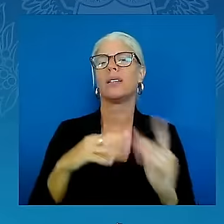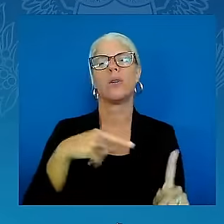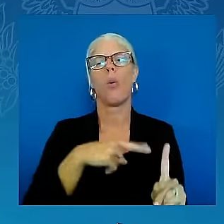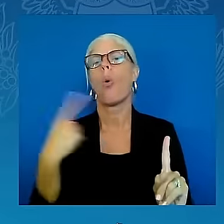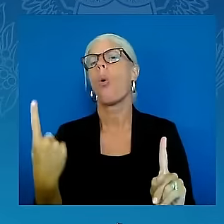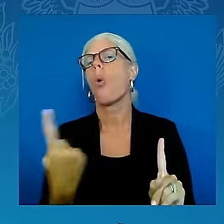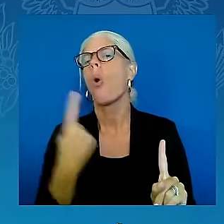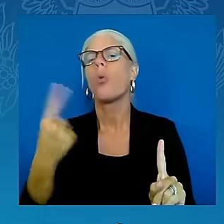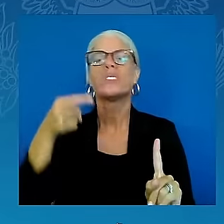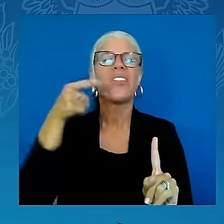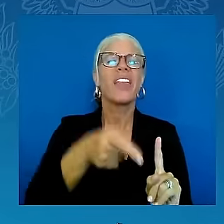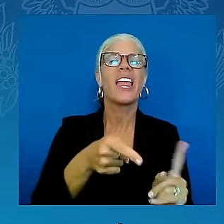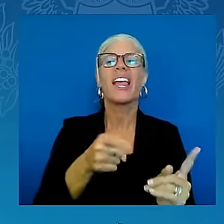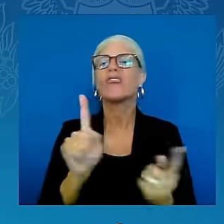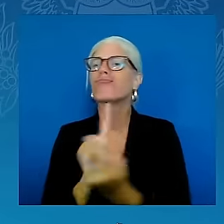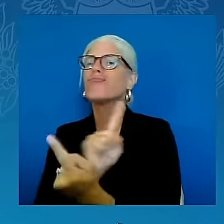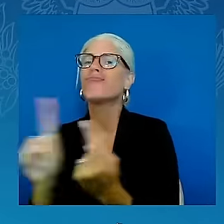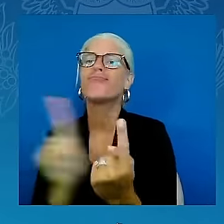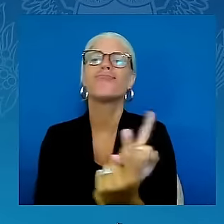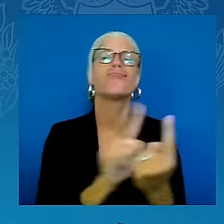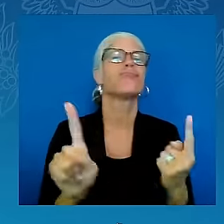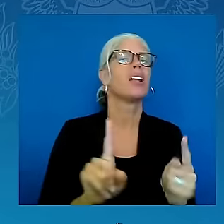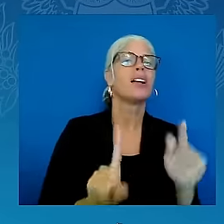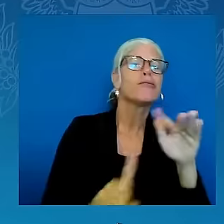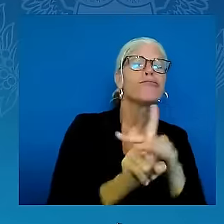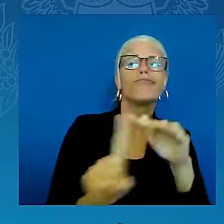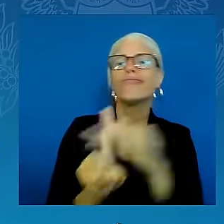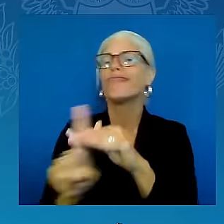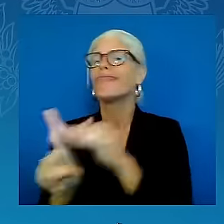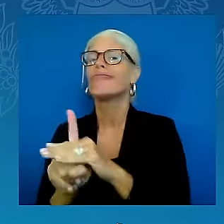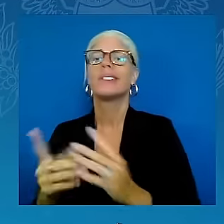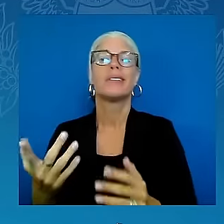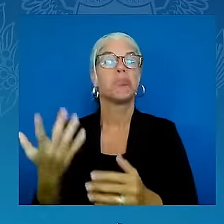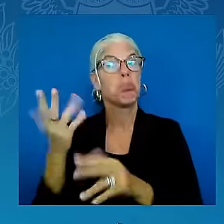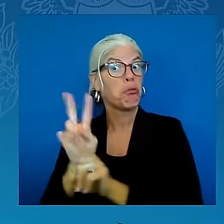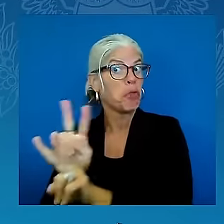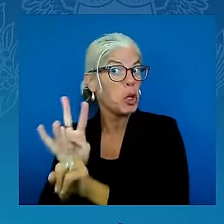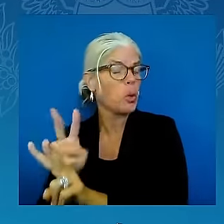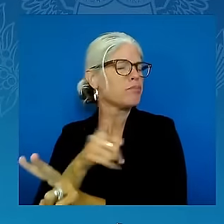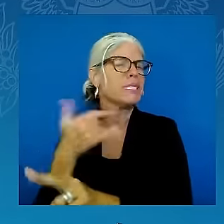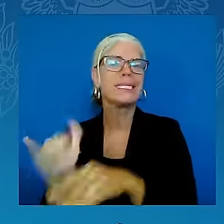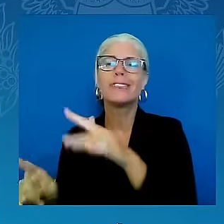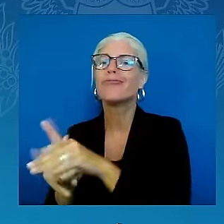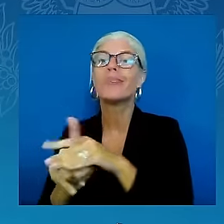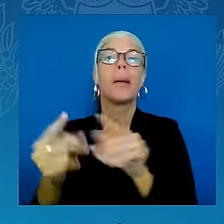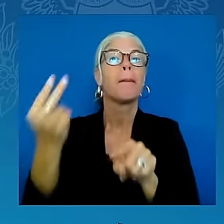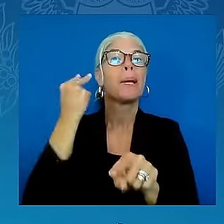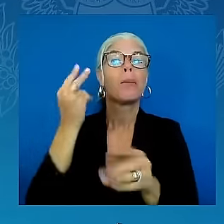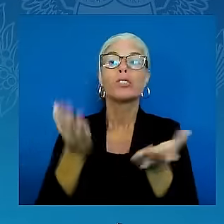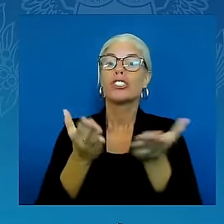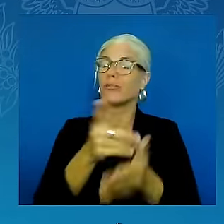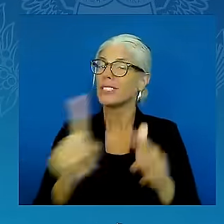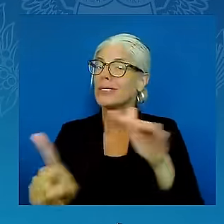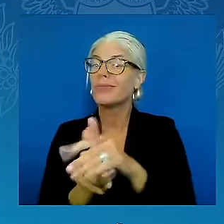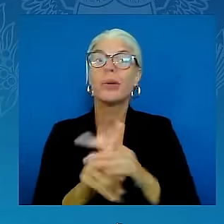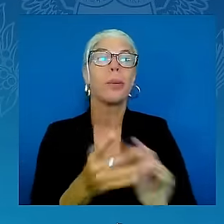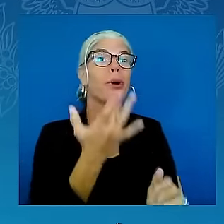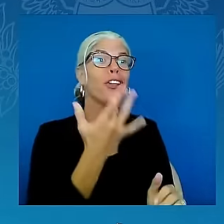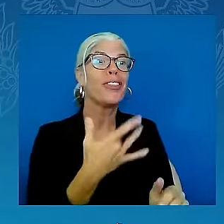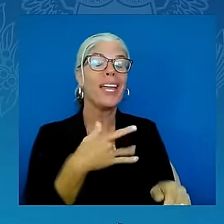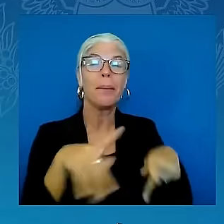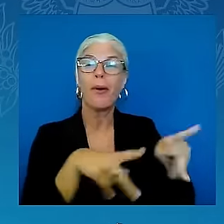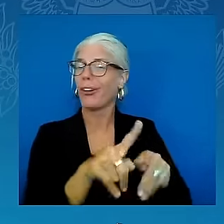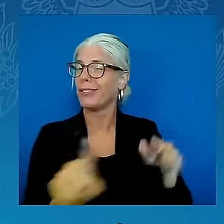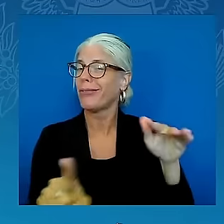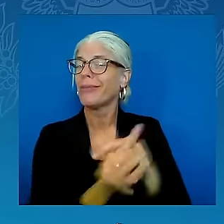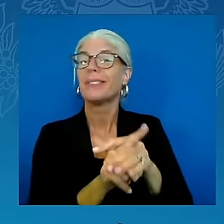the birthday parties or block parties, she celebrated with the people. She mourned with